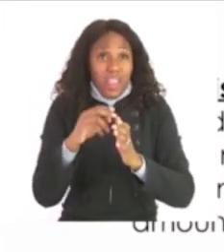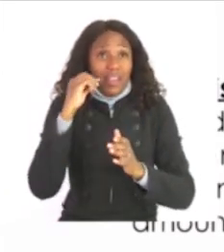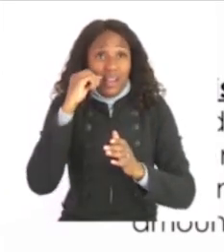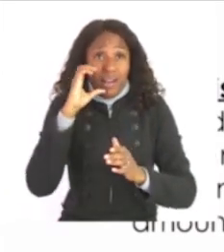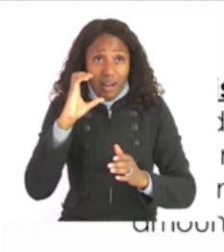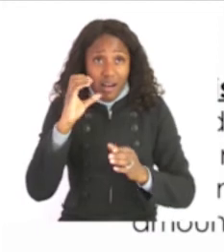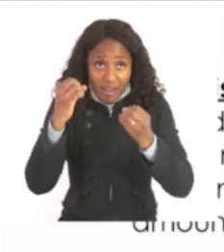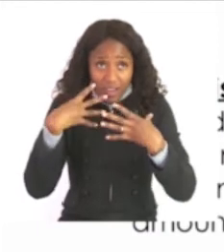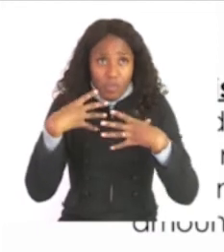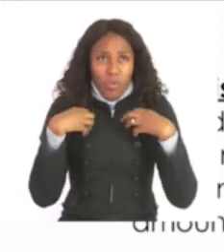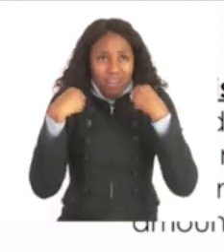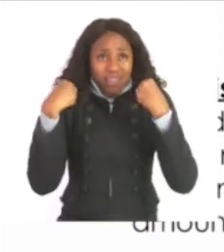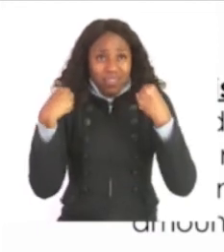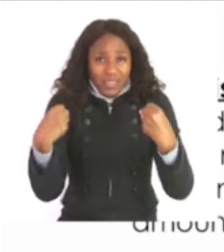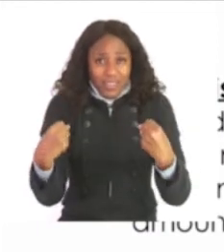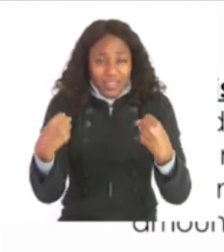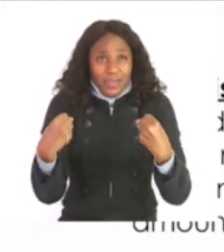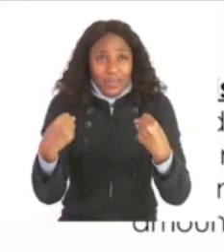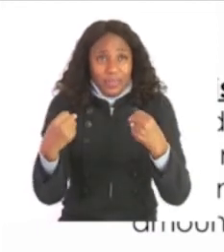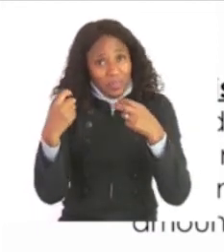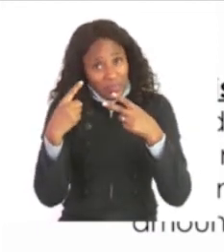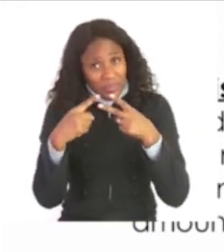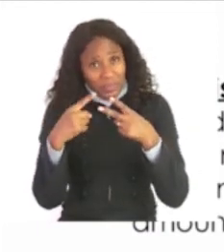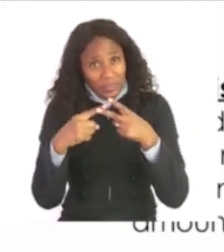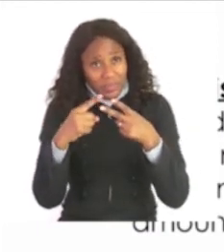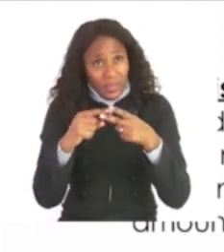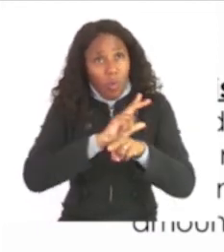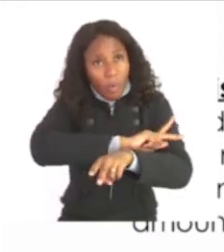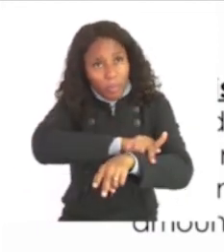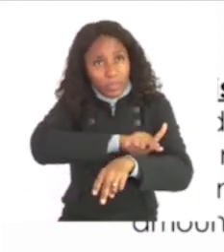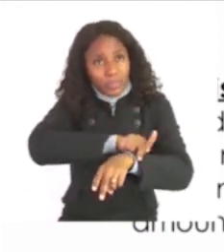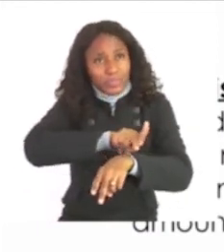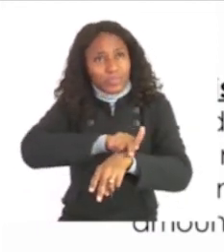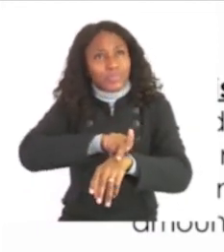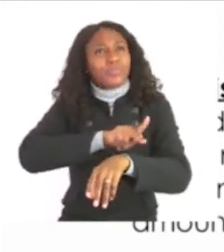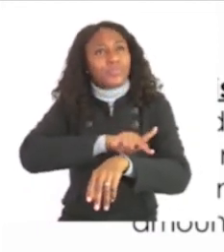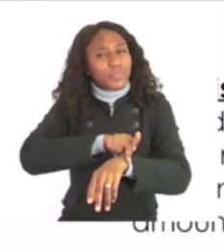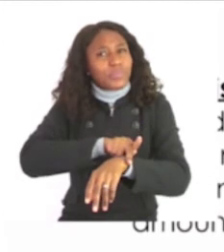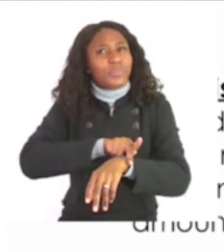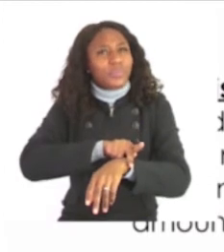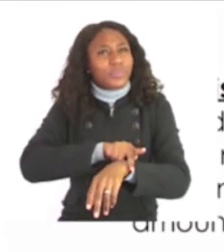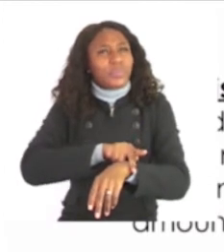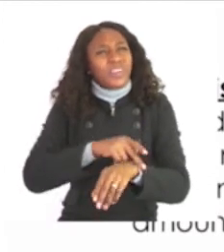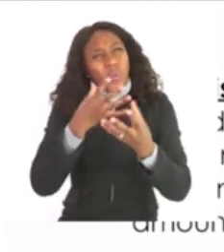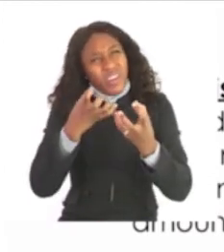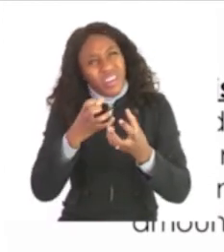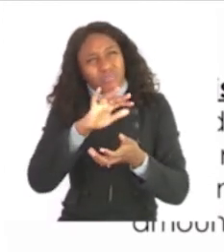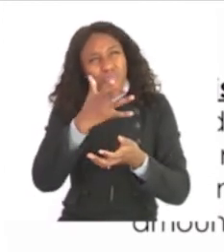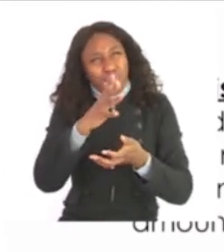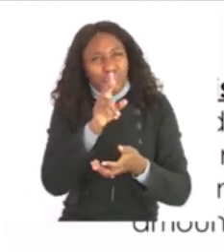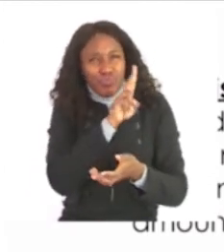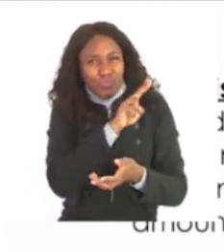providing food. Next is protein. When you look at protein, it needs to